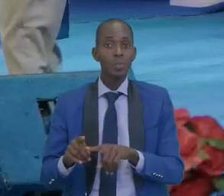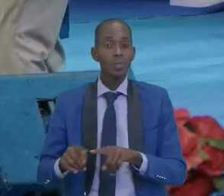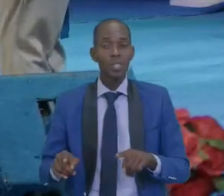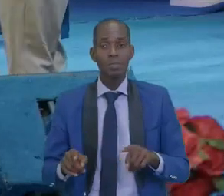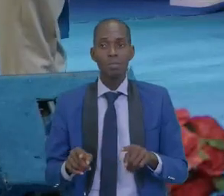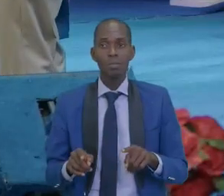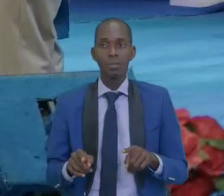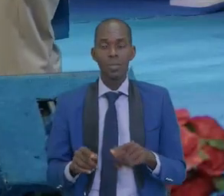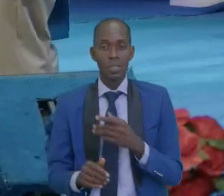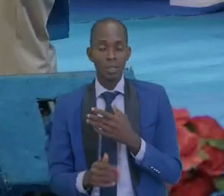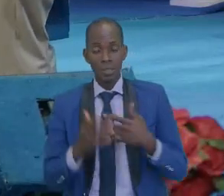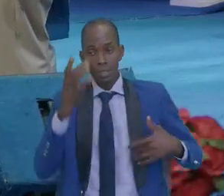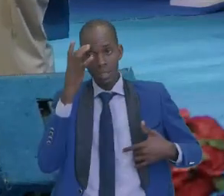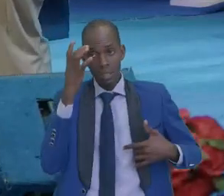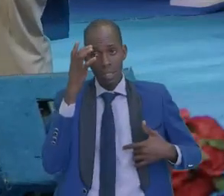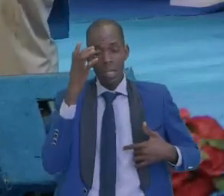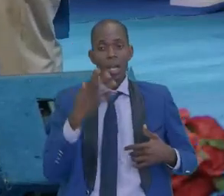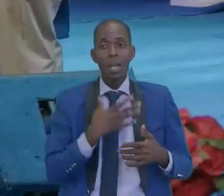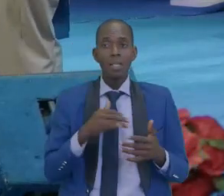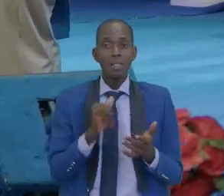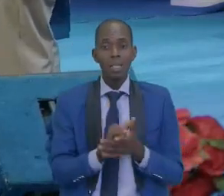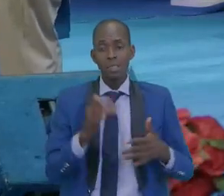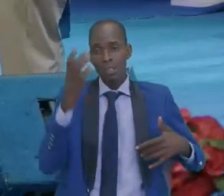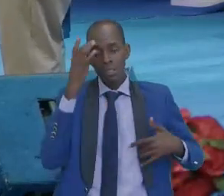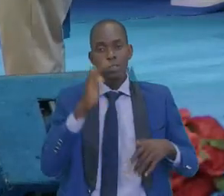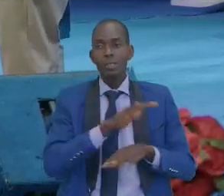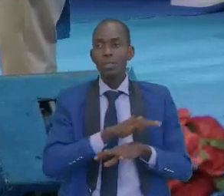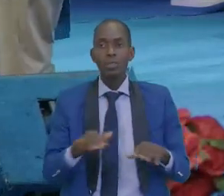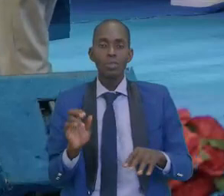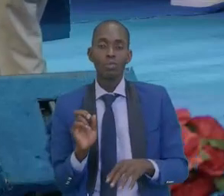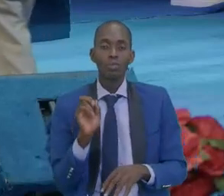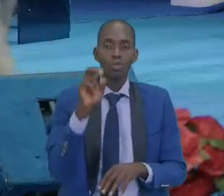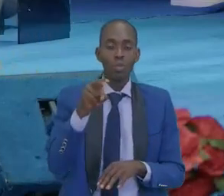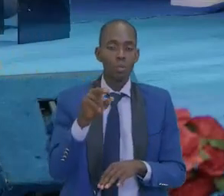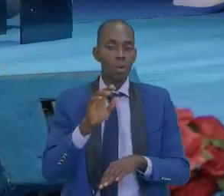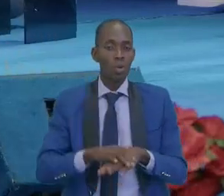venereal disease doesn't jump on somebody on the street.